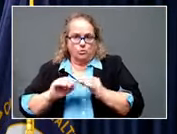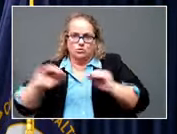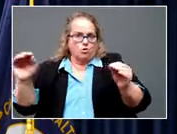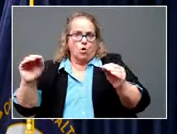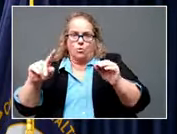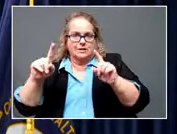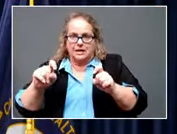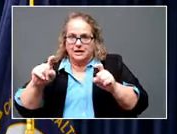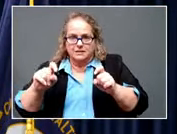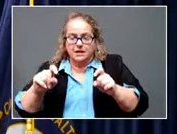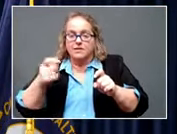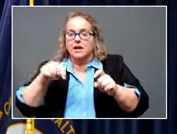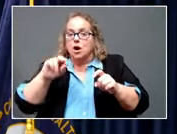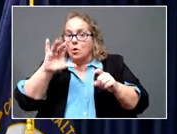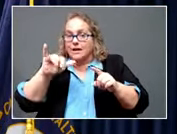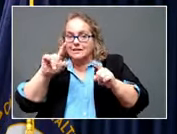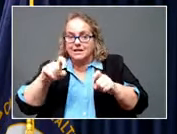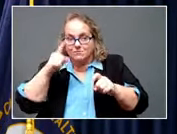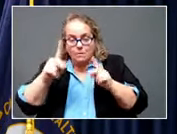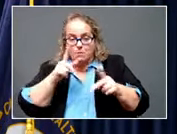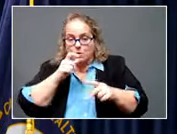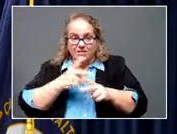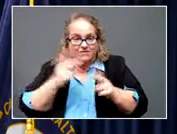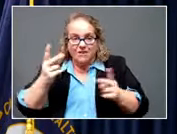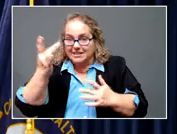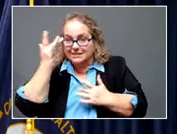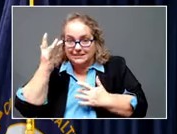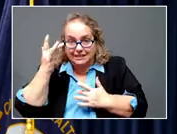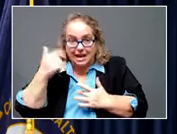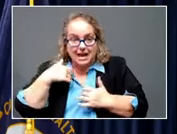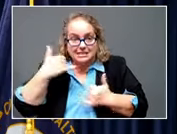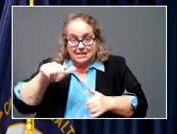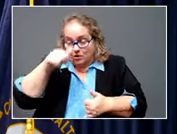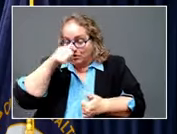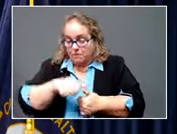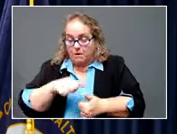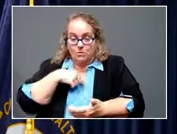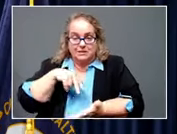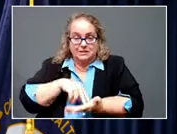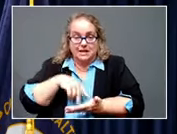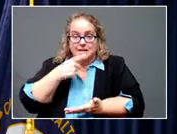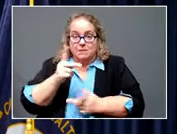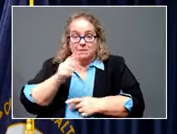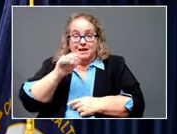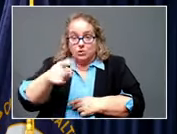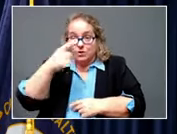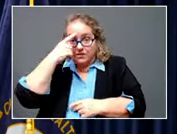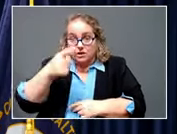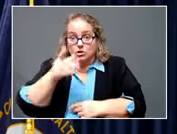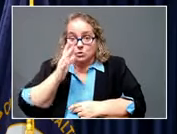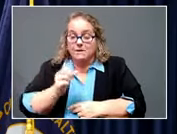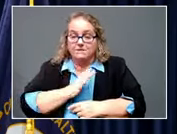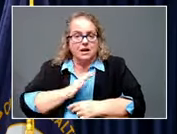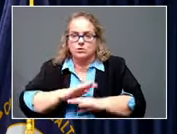were only tests for people who were really sick. I still remember standing here telling people that if you think you're going to make it, don't get tested because we